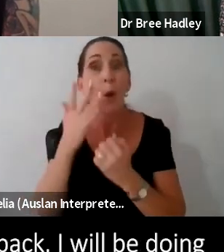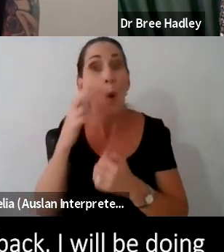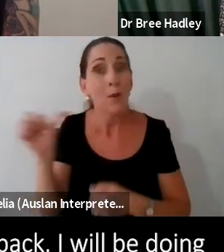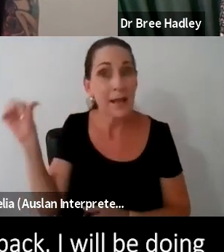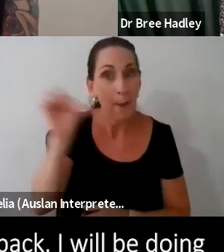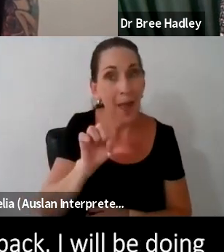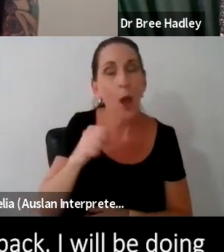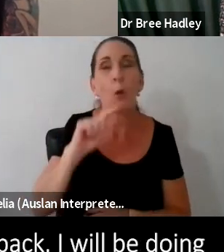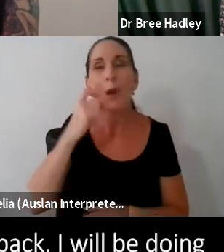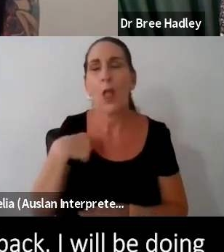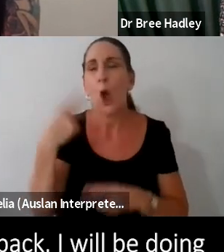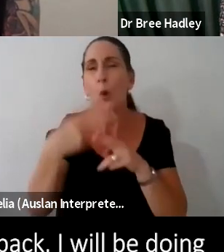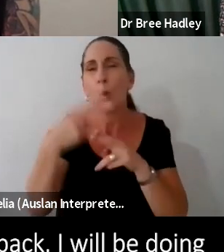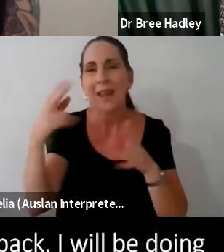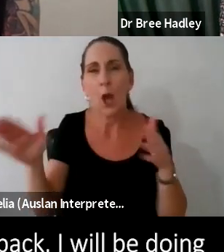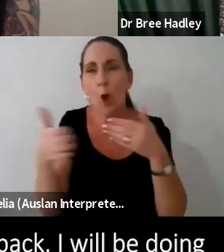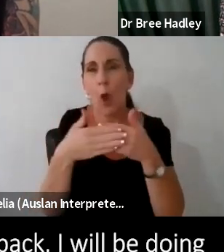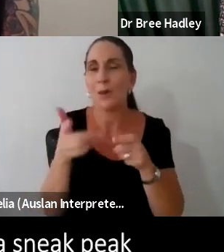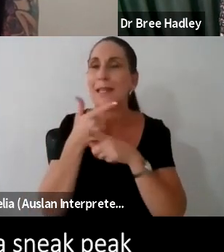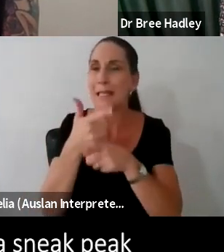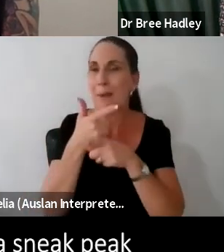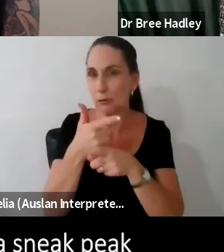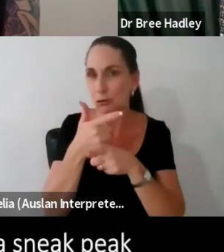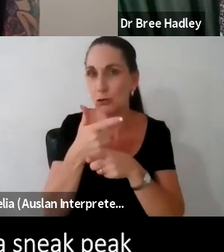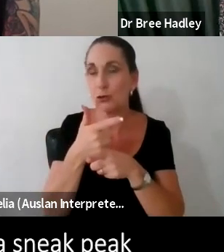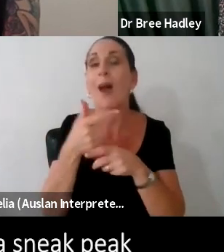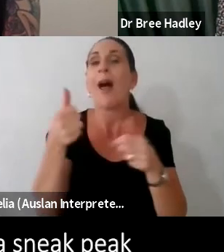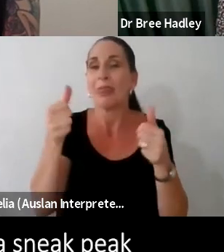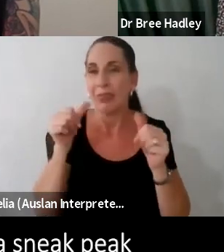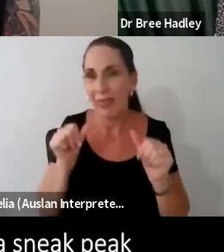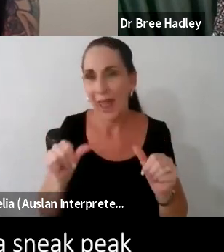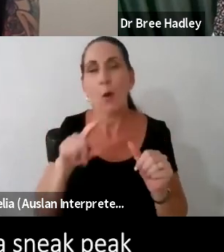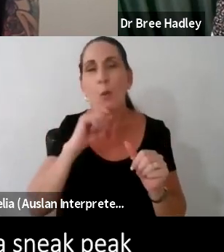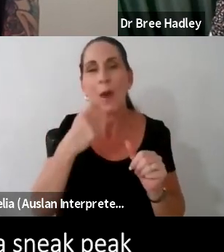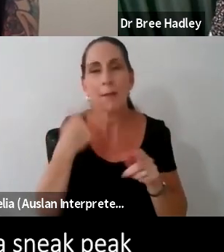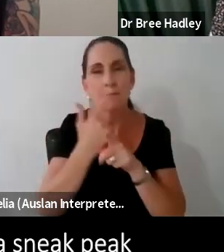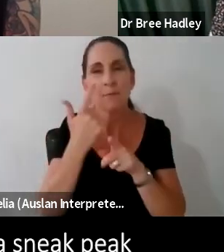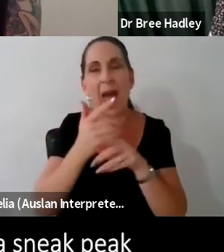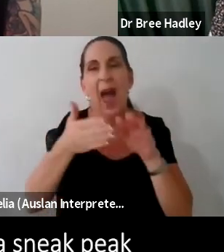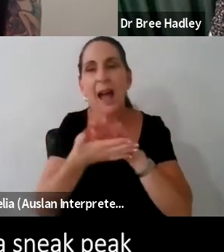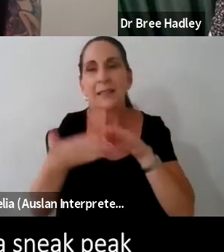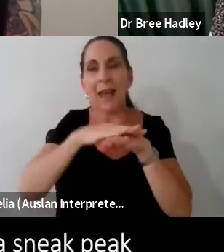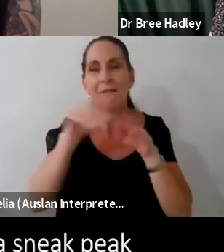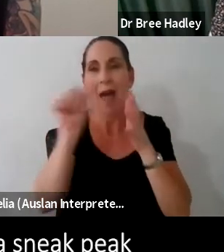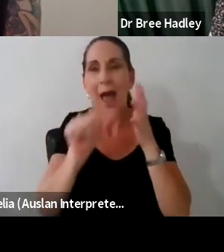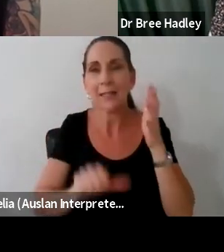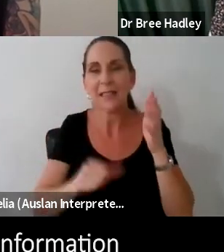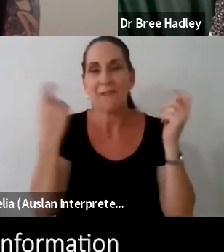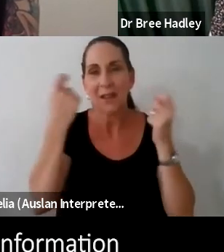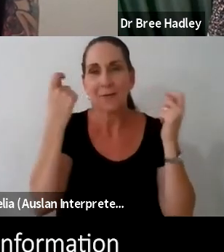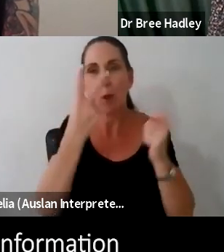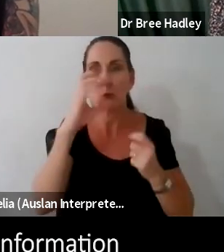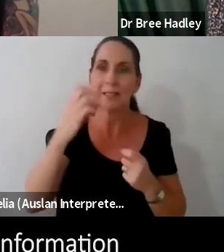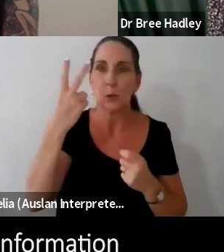back, I'll be doing a quick closing speech, and then we'll have a sneak peek into Undercover Artist Festival 2021 and